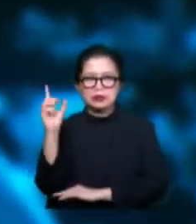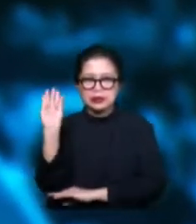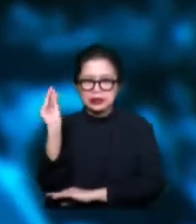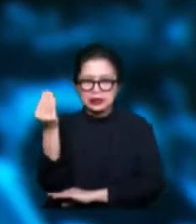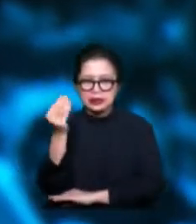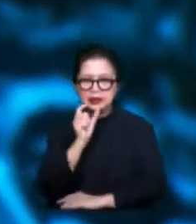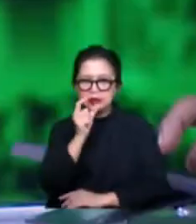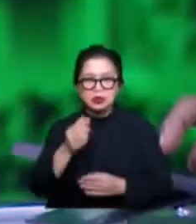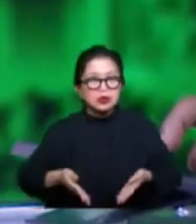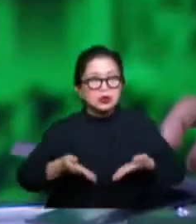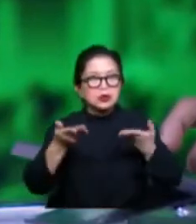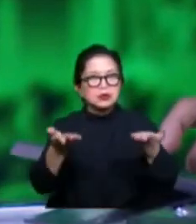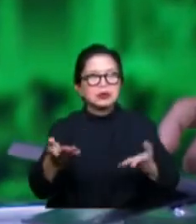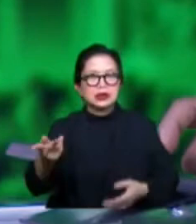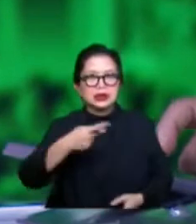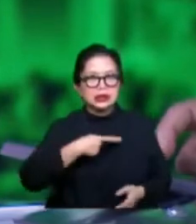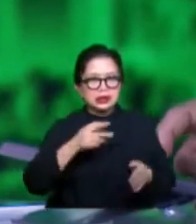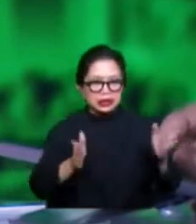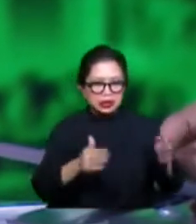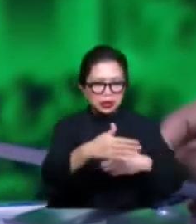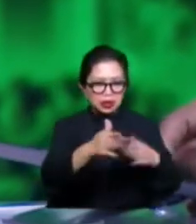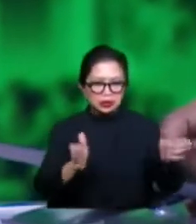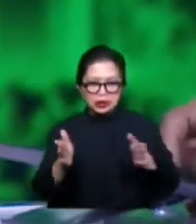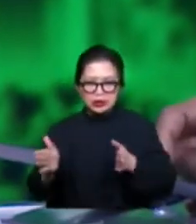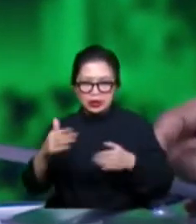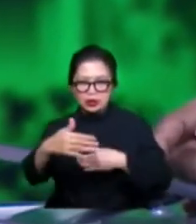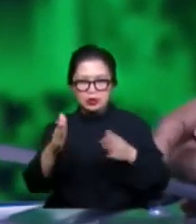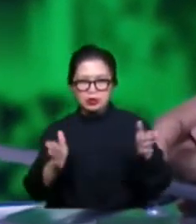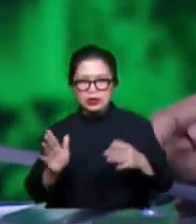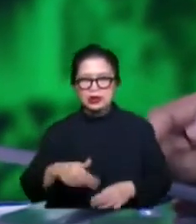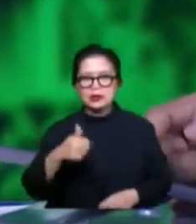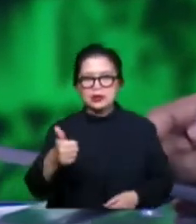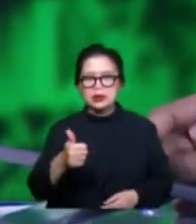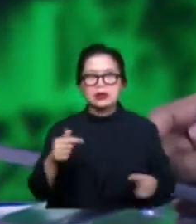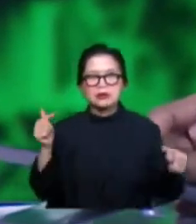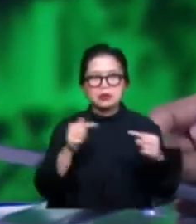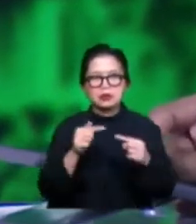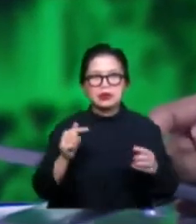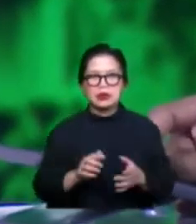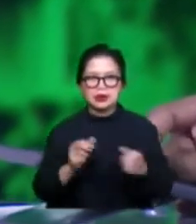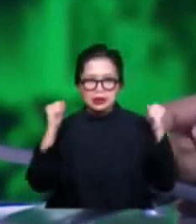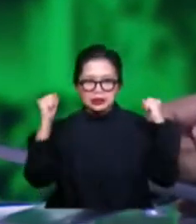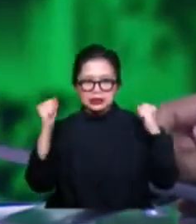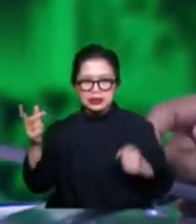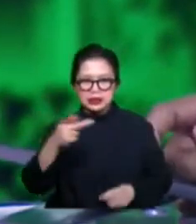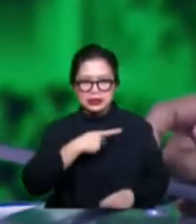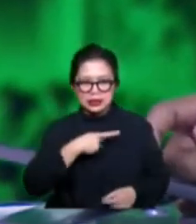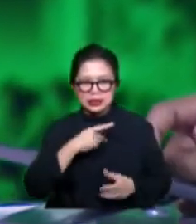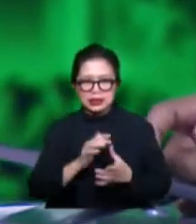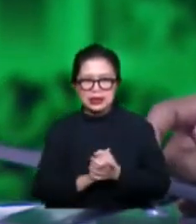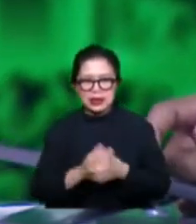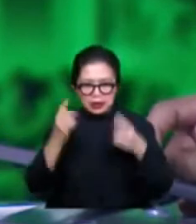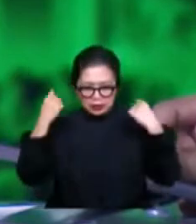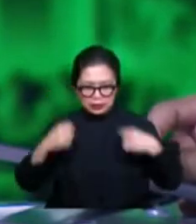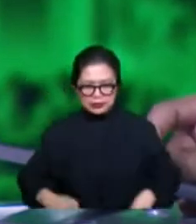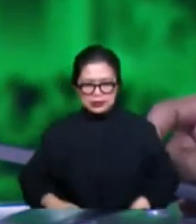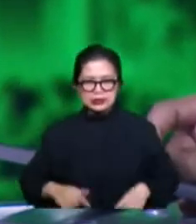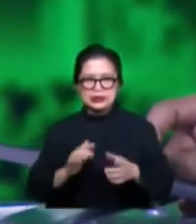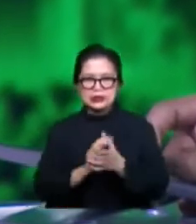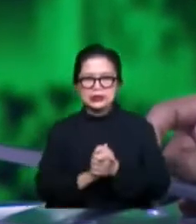spatial conditions related to our health, mentally and also physically. And in this event, we're talking